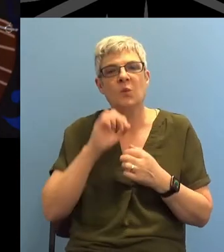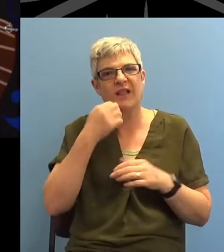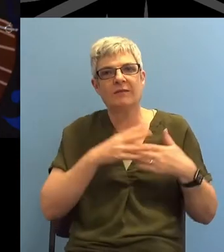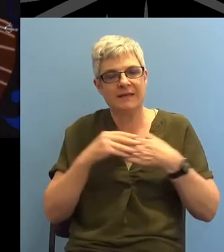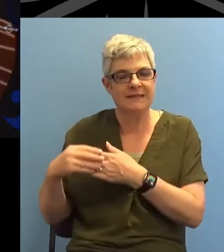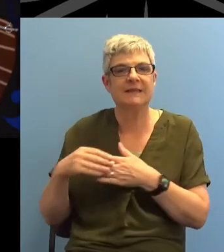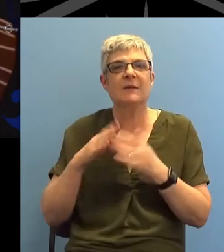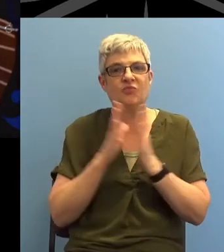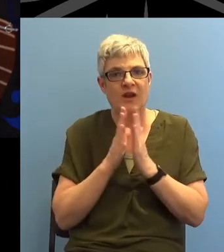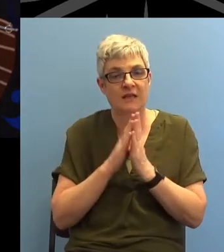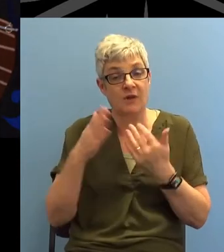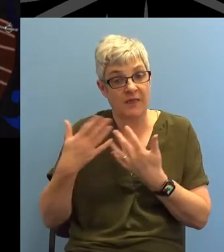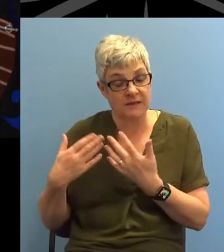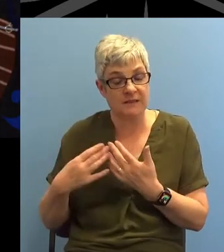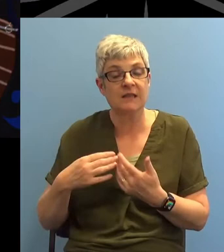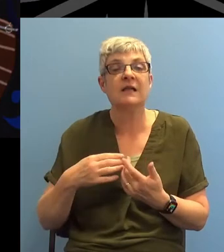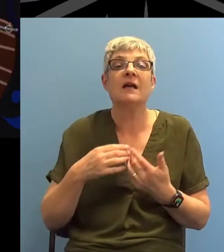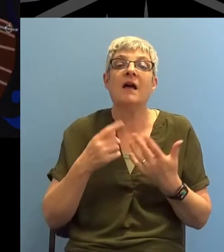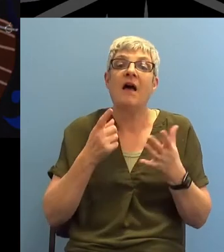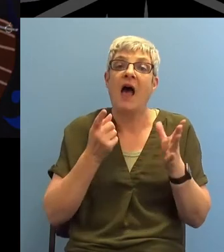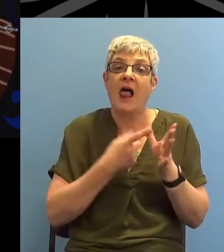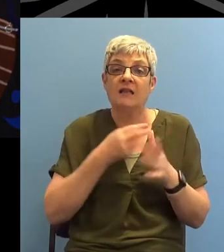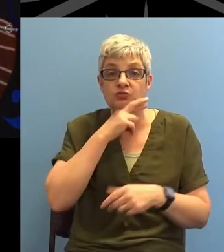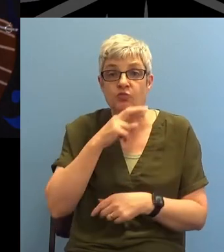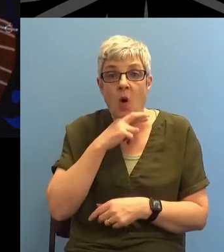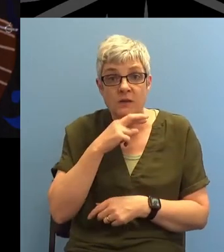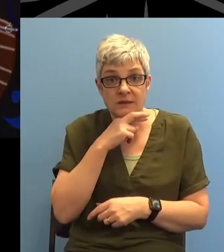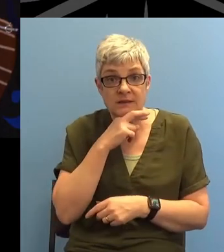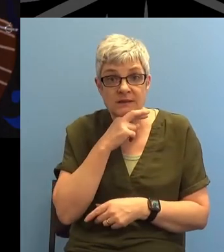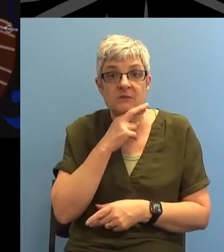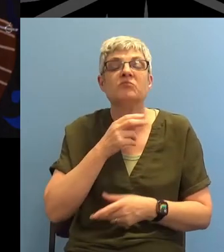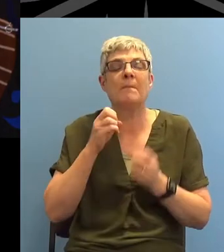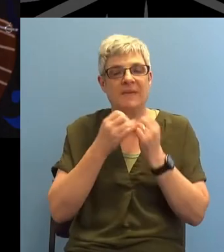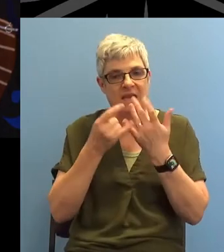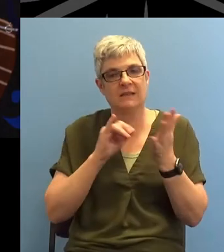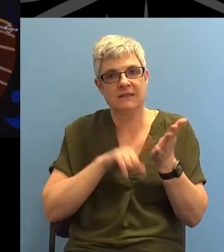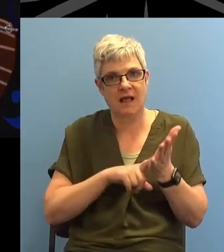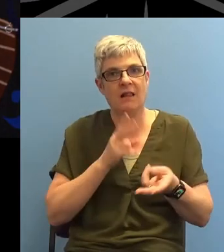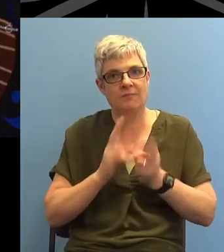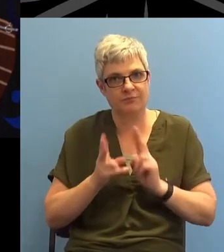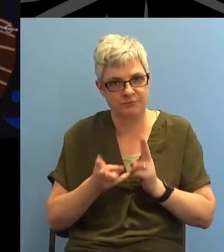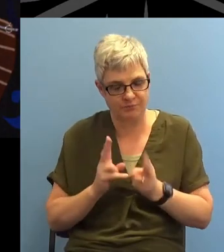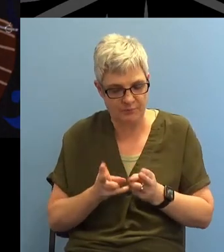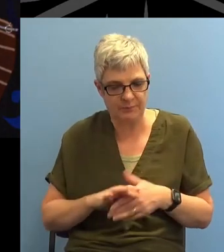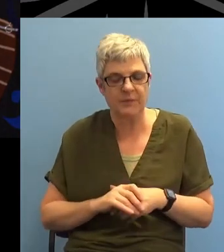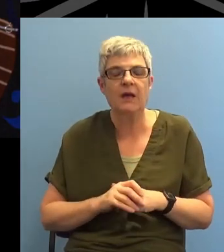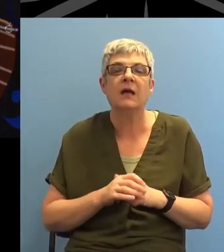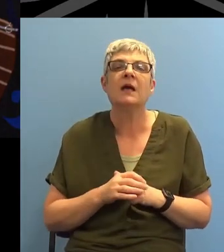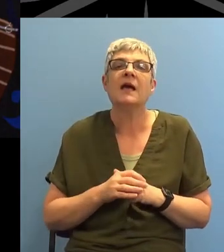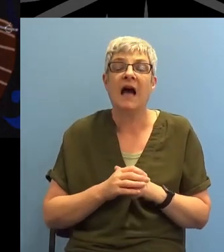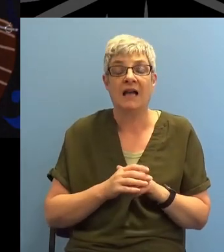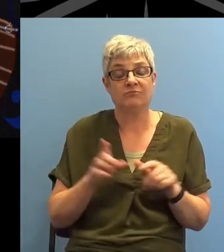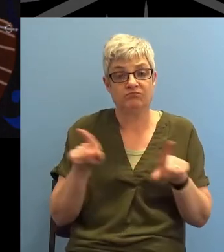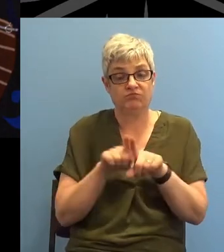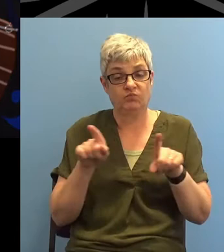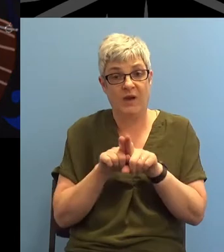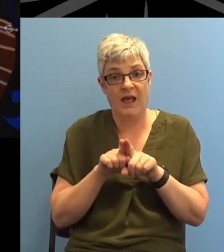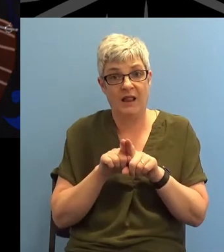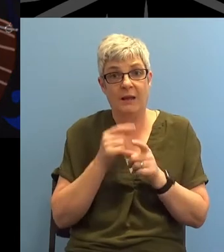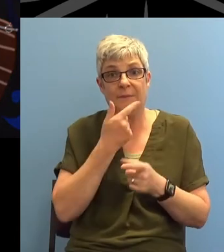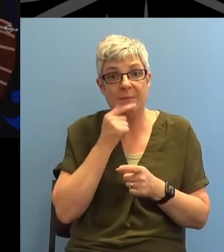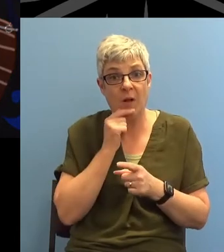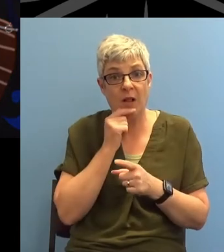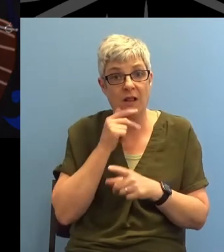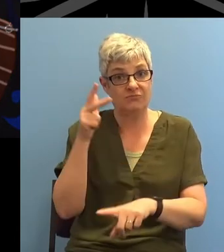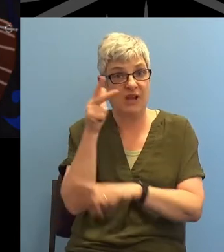is doing the BSL interpretation. And the folk who are behind the